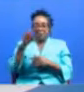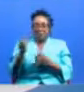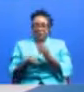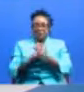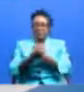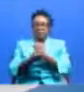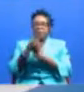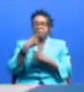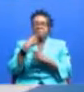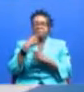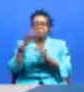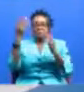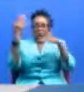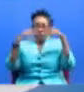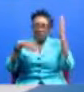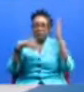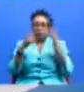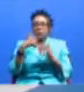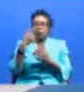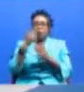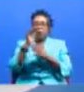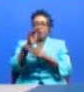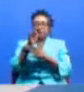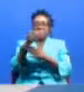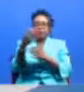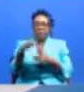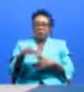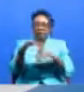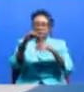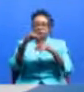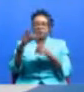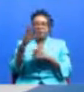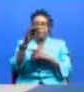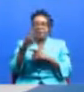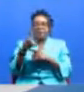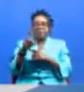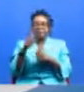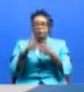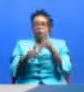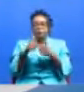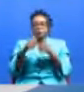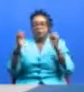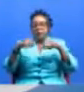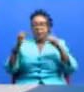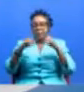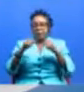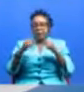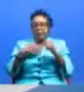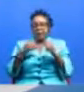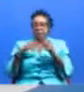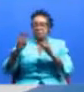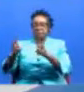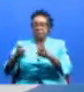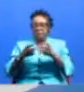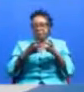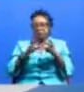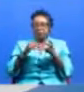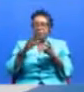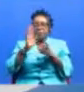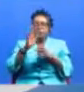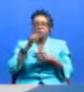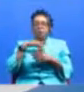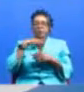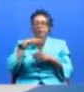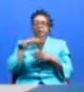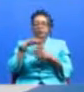renal experts are also calling for the prioritization of a bill that will enable harvesting of organs from the dead to be used by those in